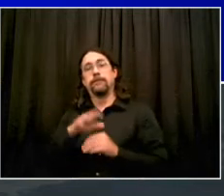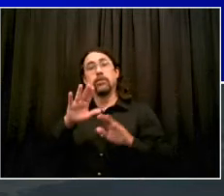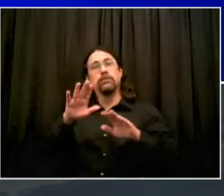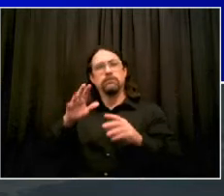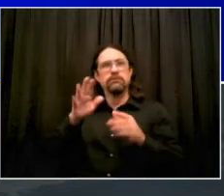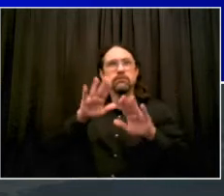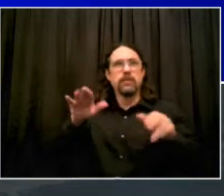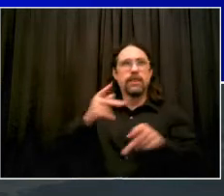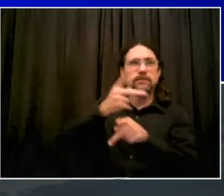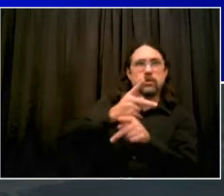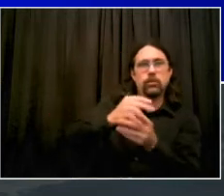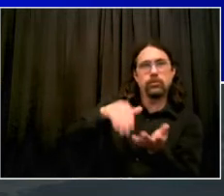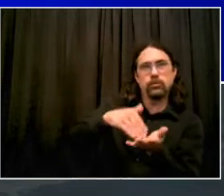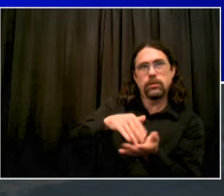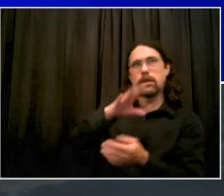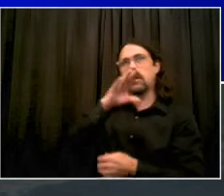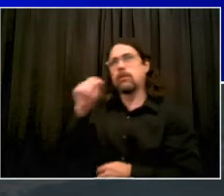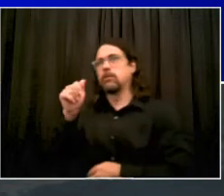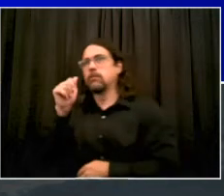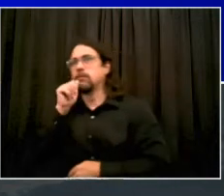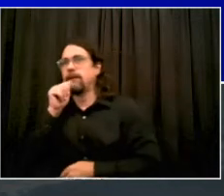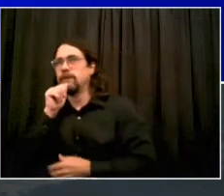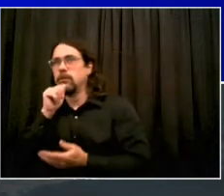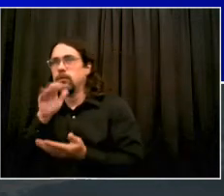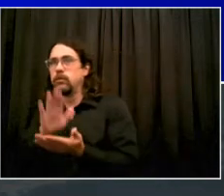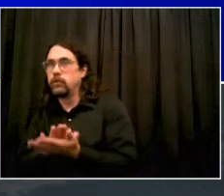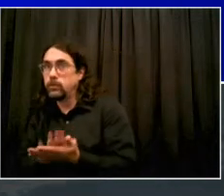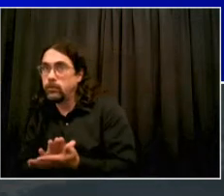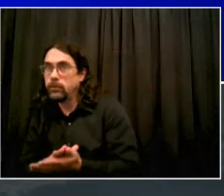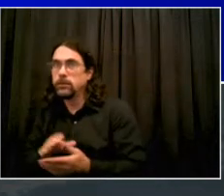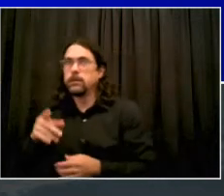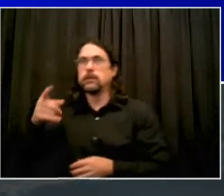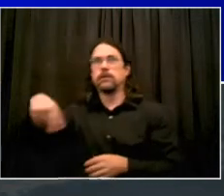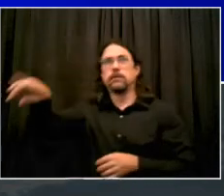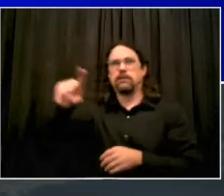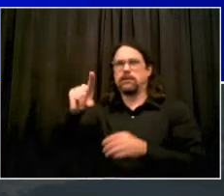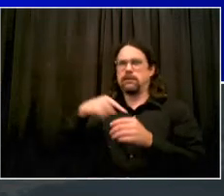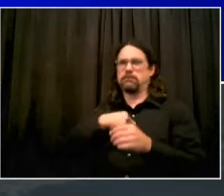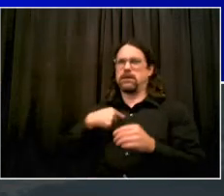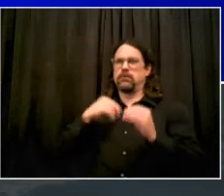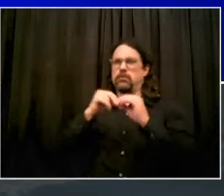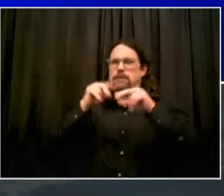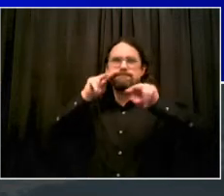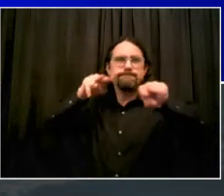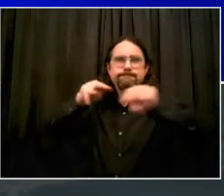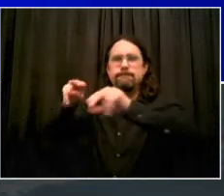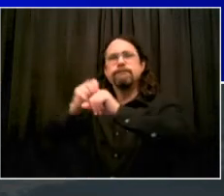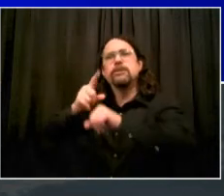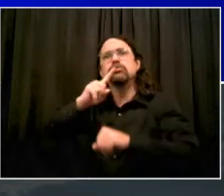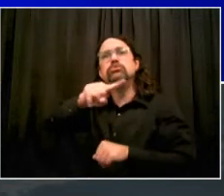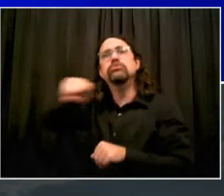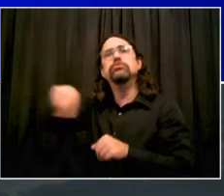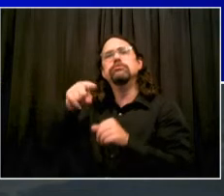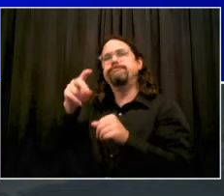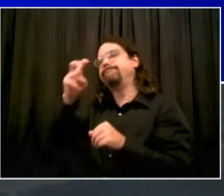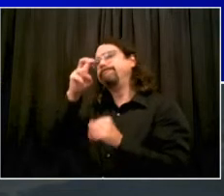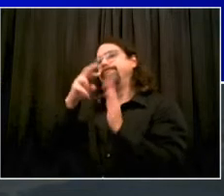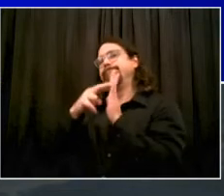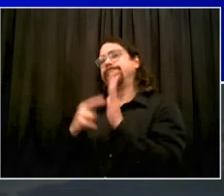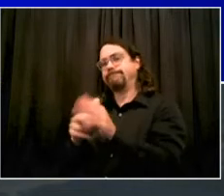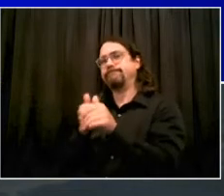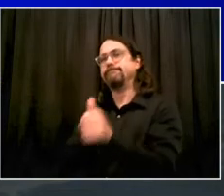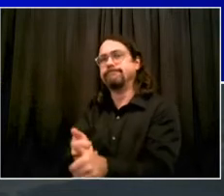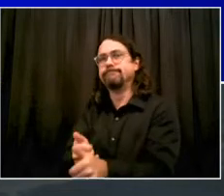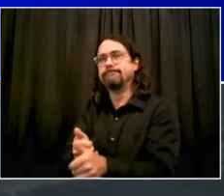that they can keep going using the right safeguards. But those that are not able to or won't will have to be closed down by the